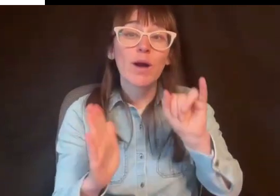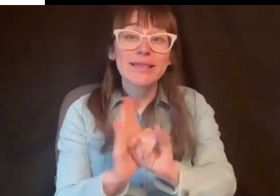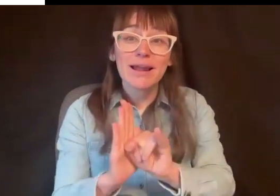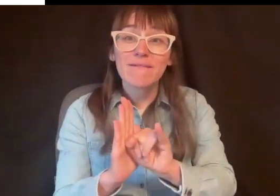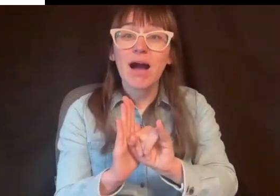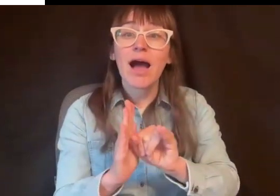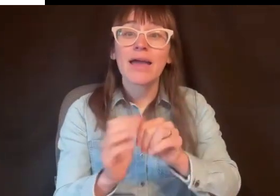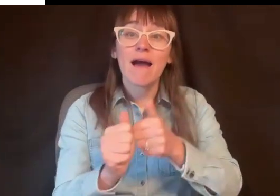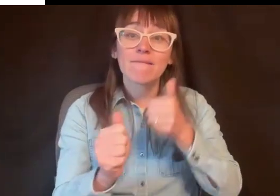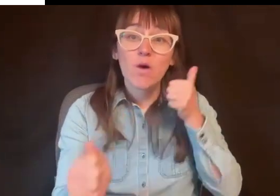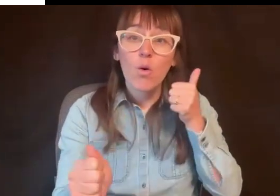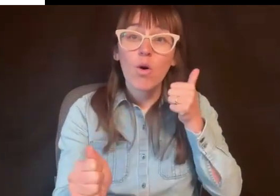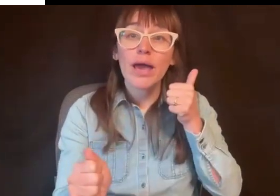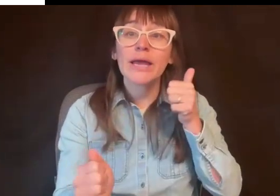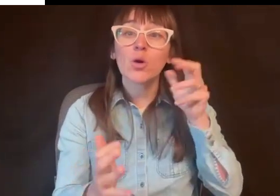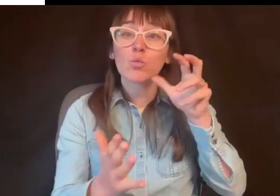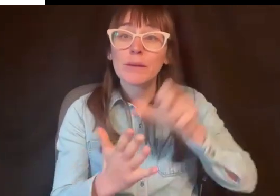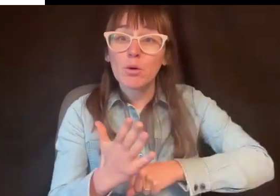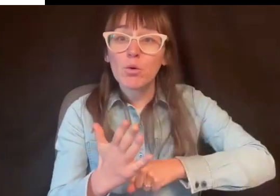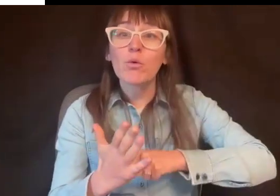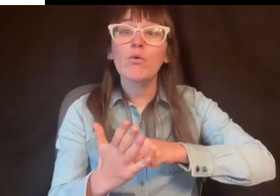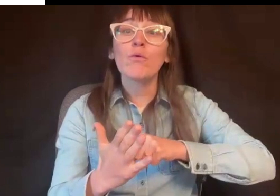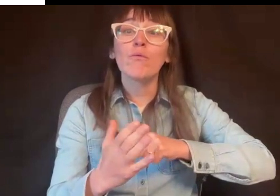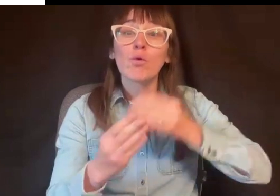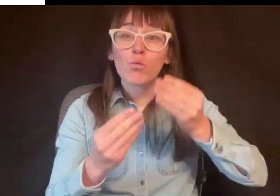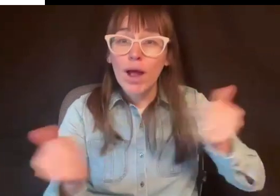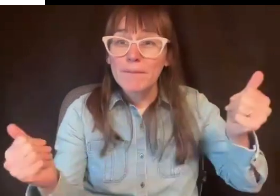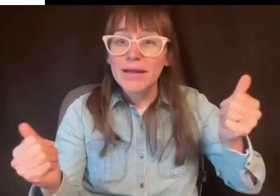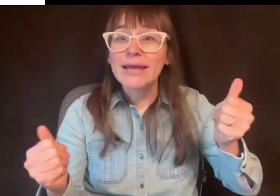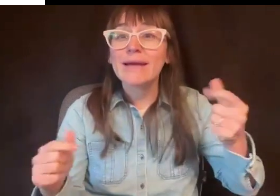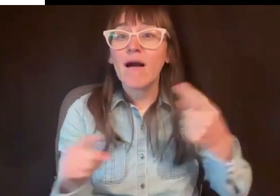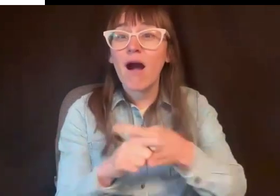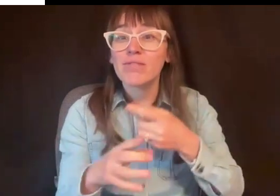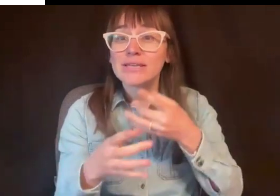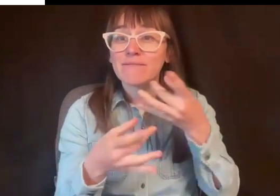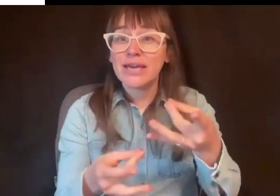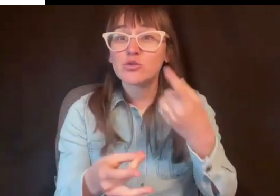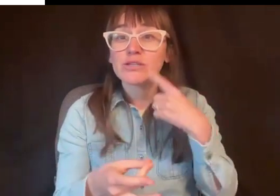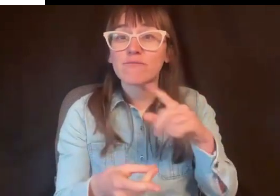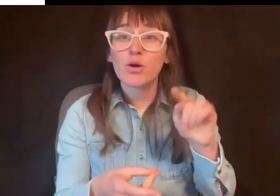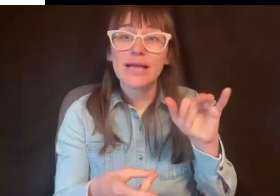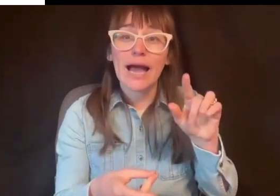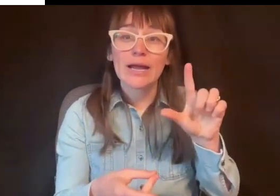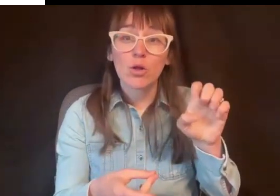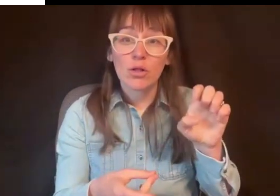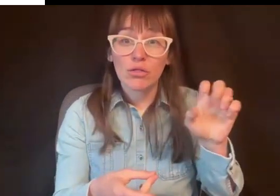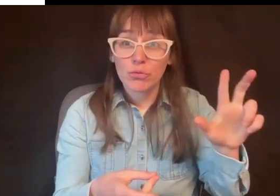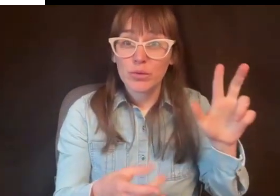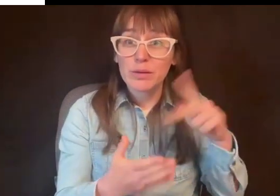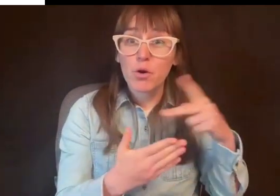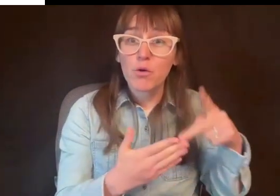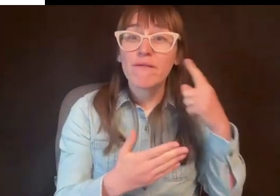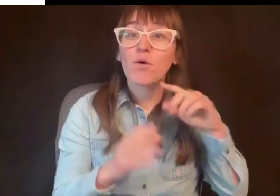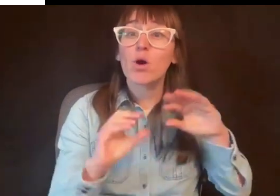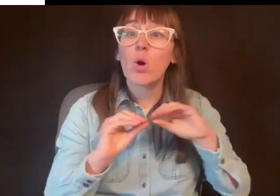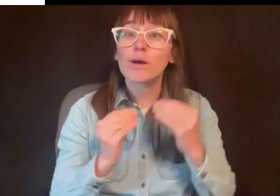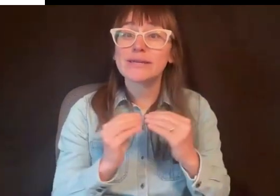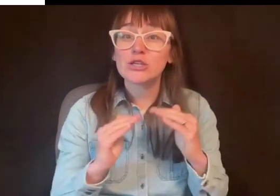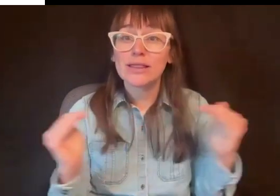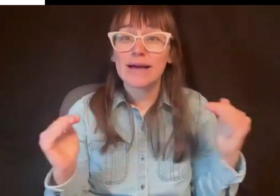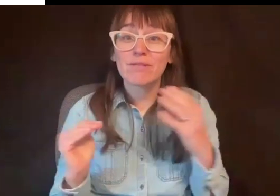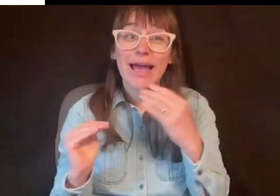remove, and remedy conflicts of interest in a Title III program at organizational and individual